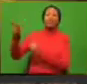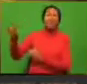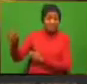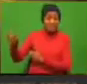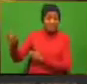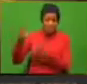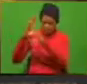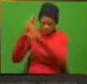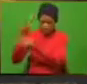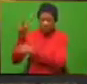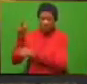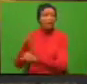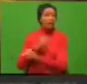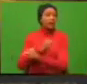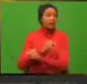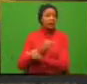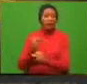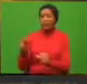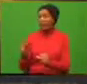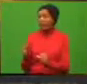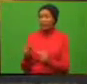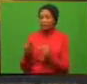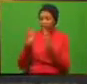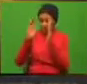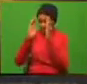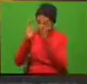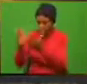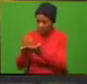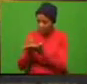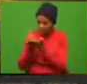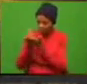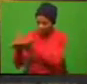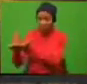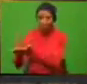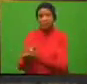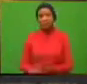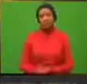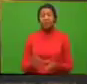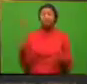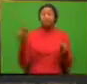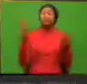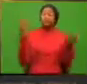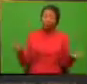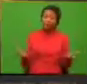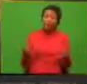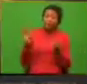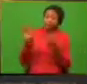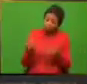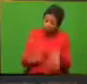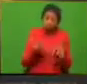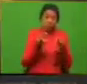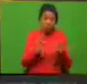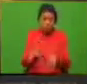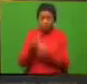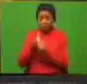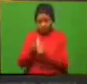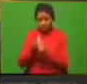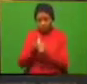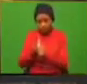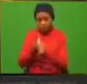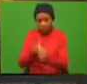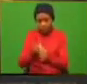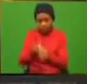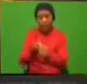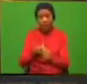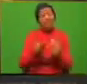main have not been taken seriously. Whilst, of course, the struggle continues for